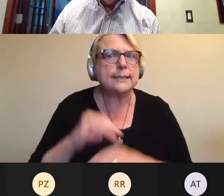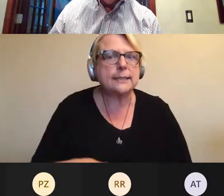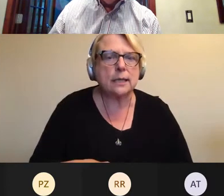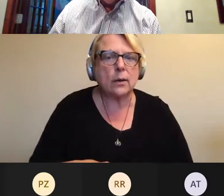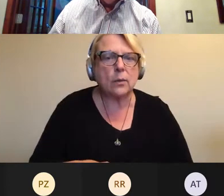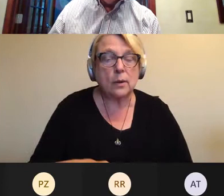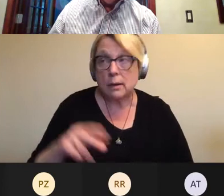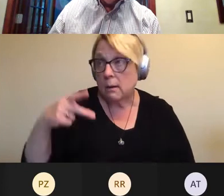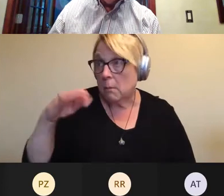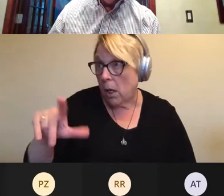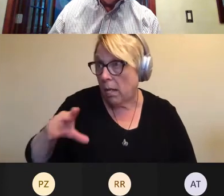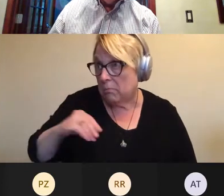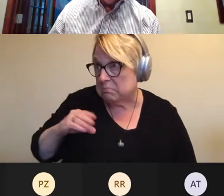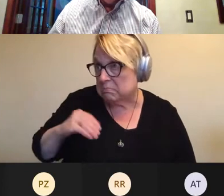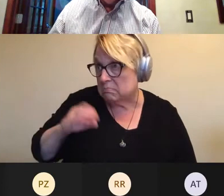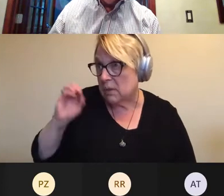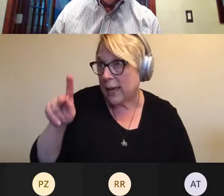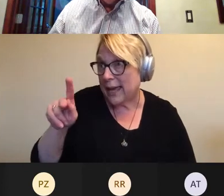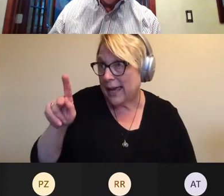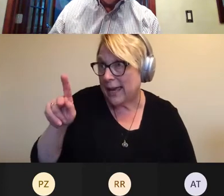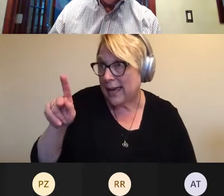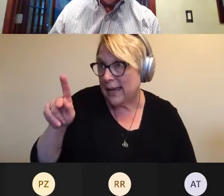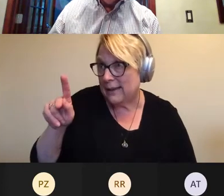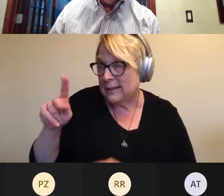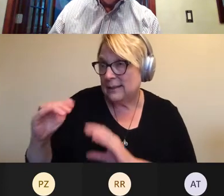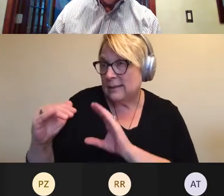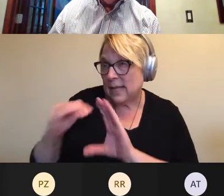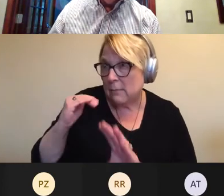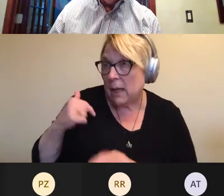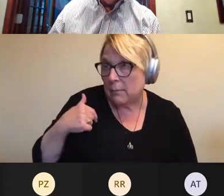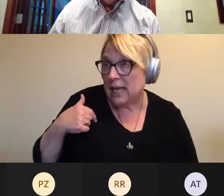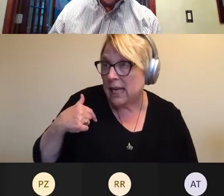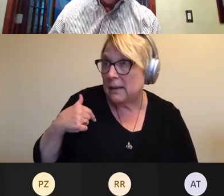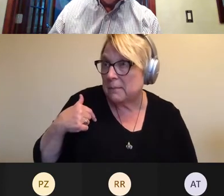Paul? Shoot me a note.